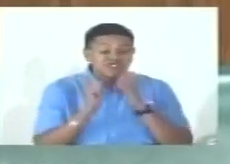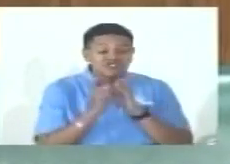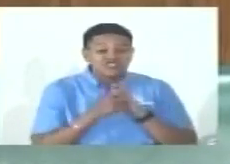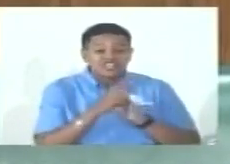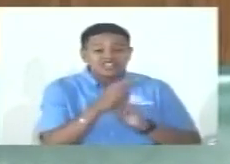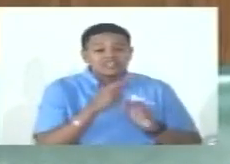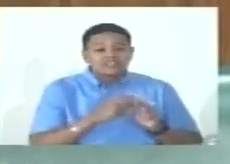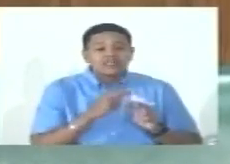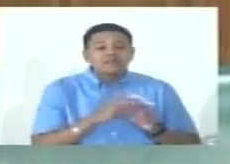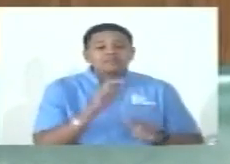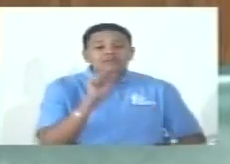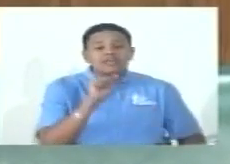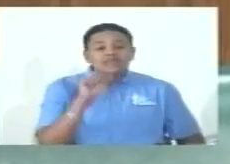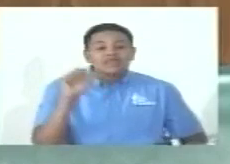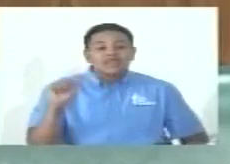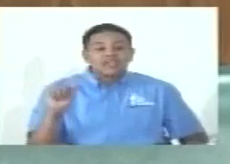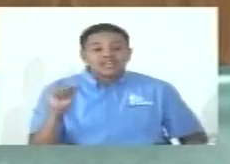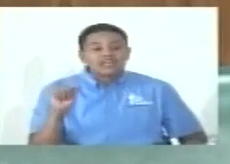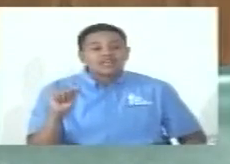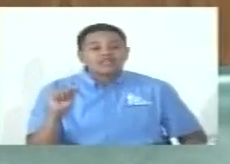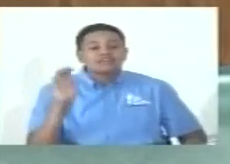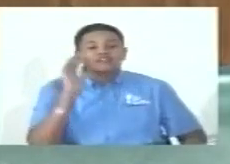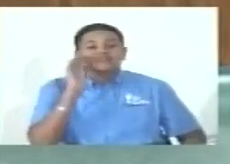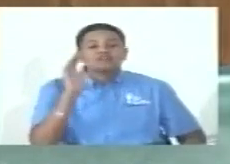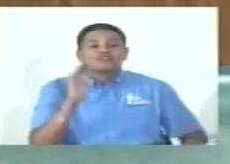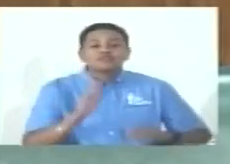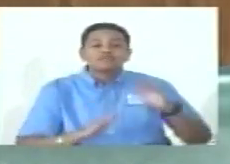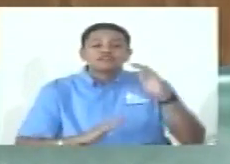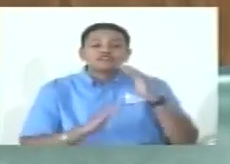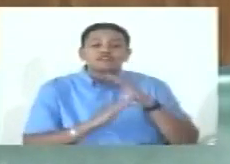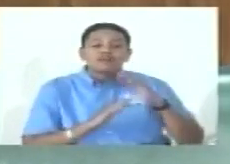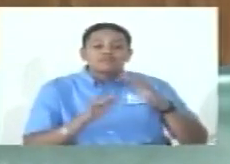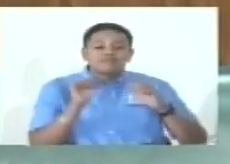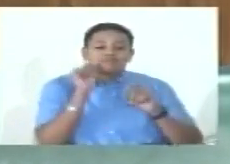double A so that he would be top of the ballot.